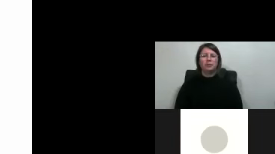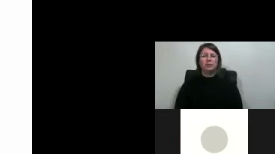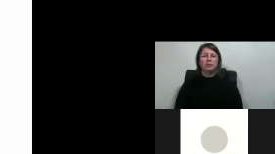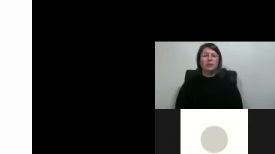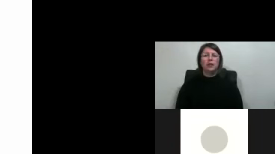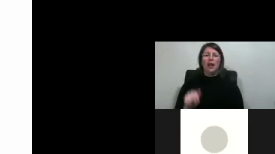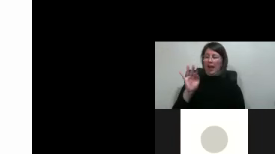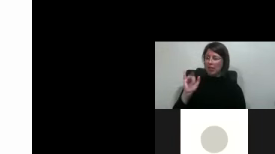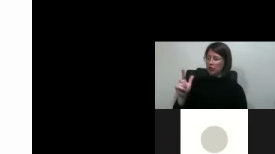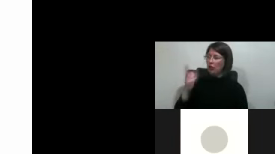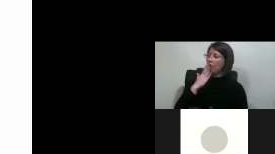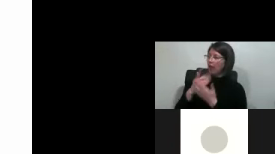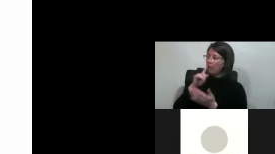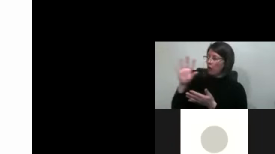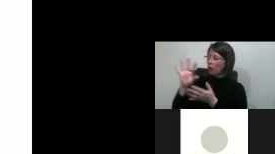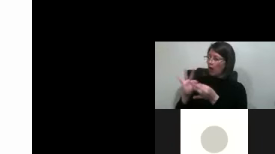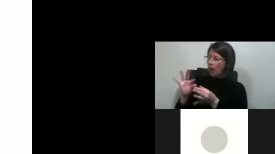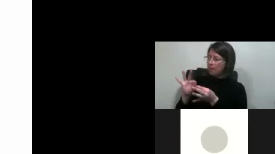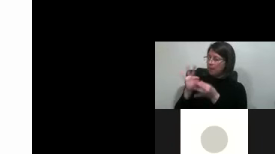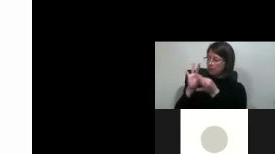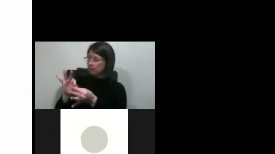Thank you for your comments on that.